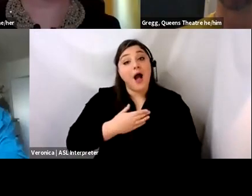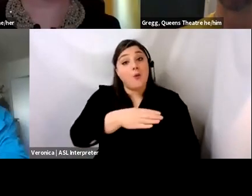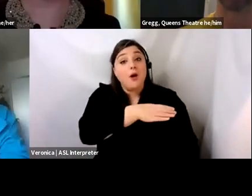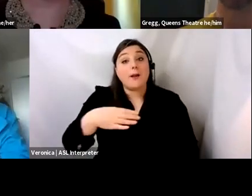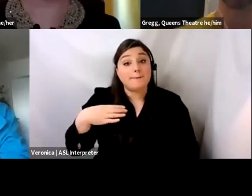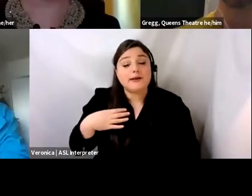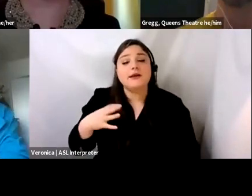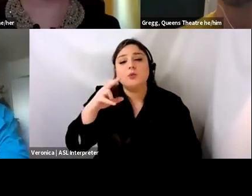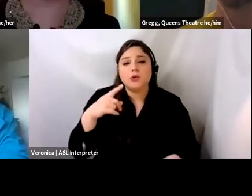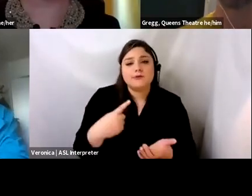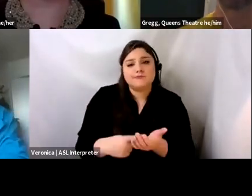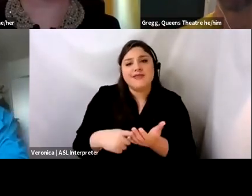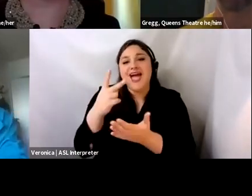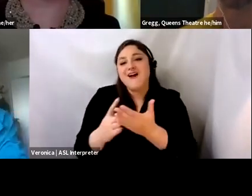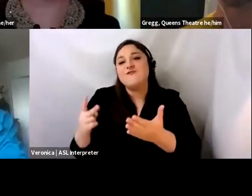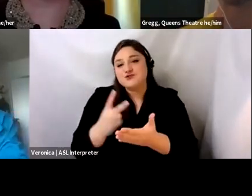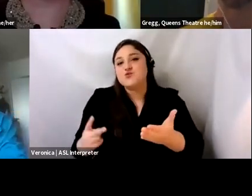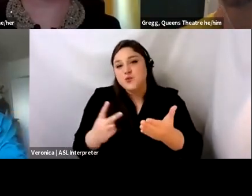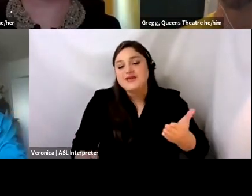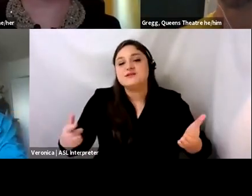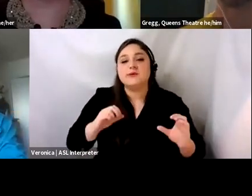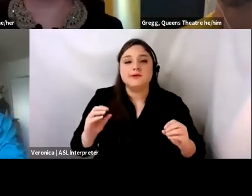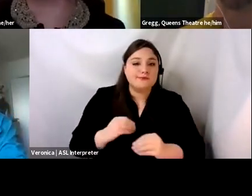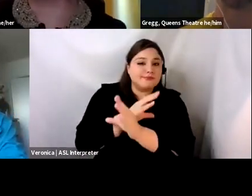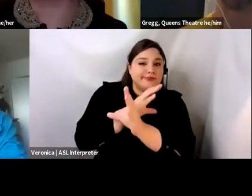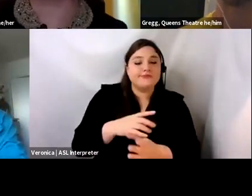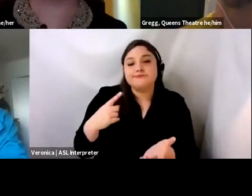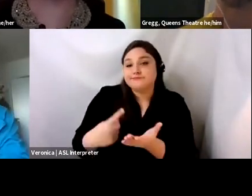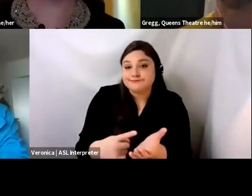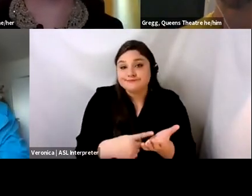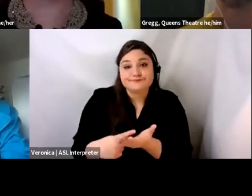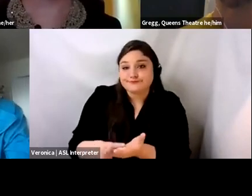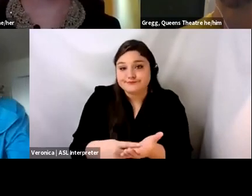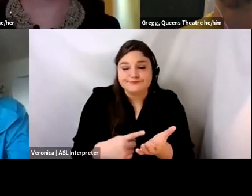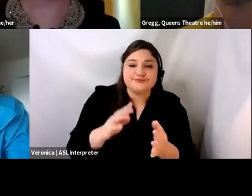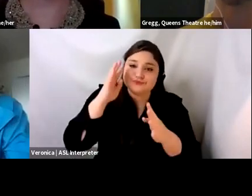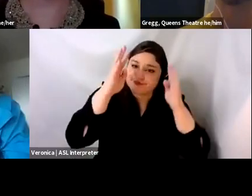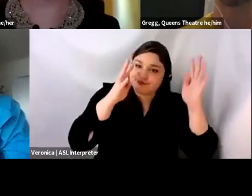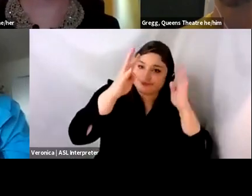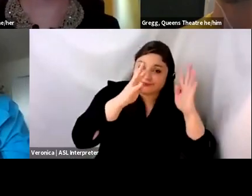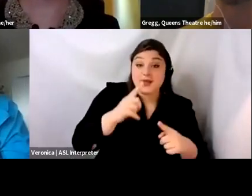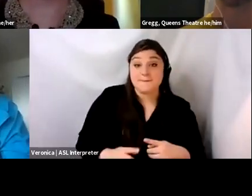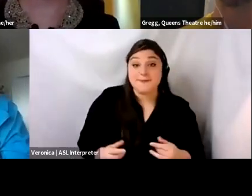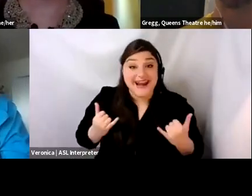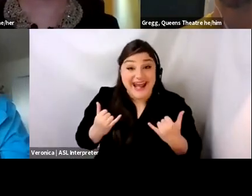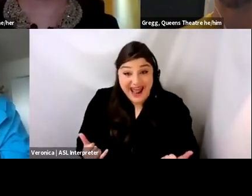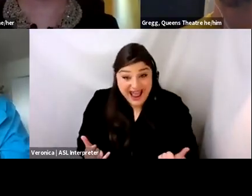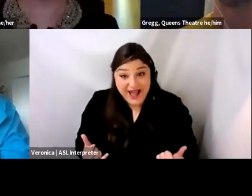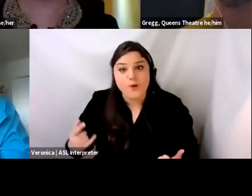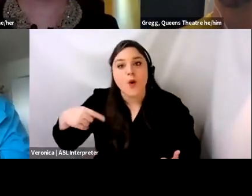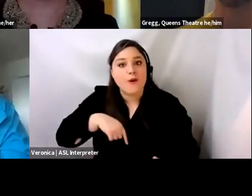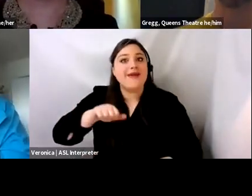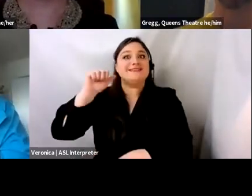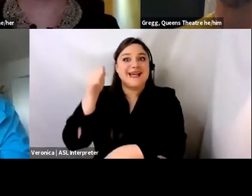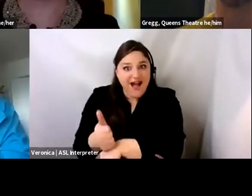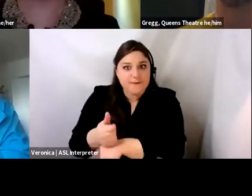uh, about the program, right? And see what's going on. Now that we're in the process of actual, this program going on, the TFA training, we talk every Monday morning at 11.